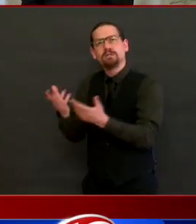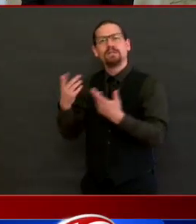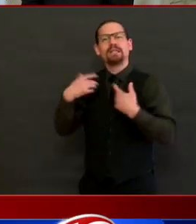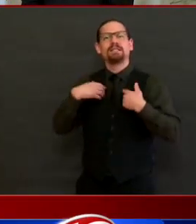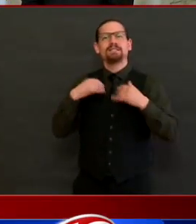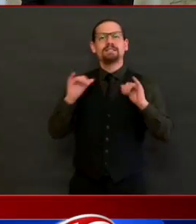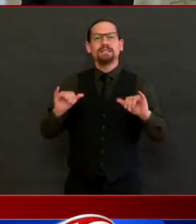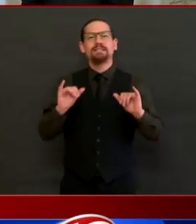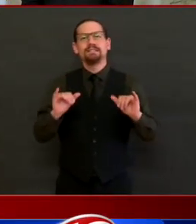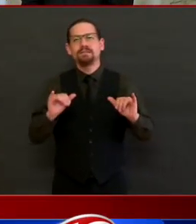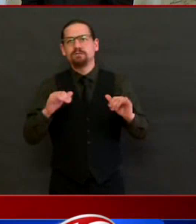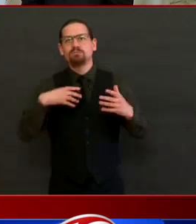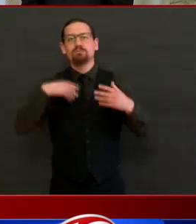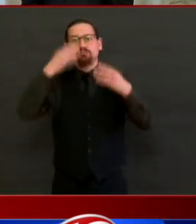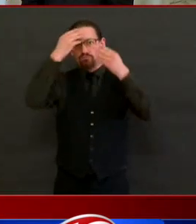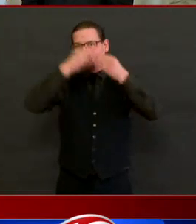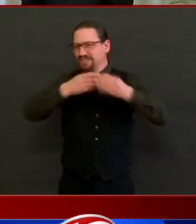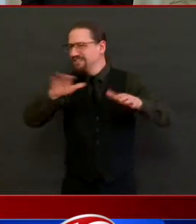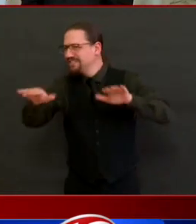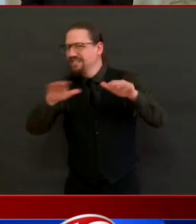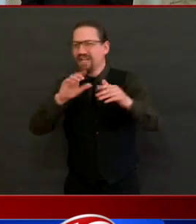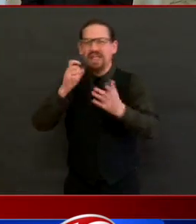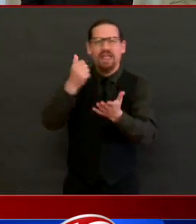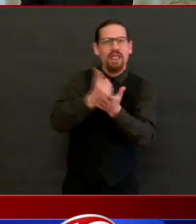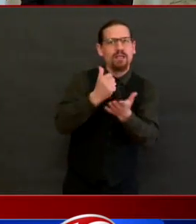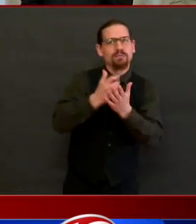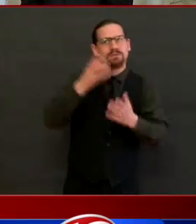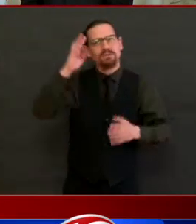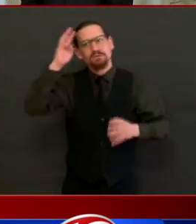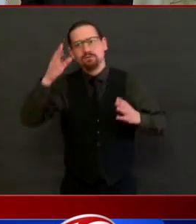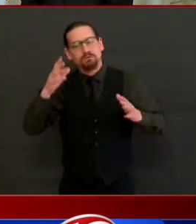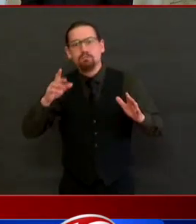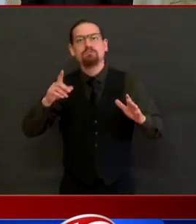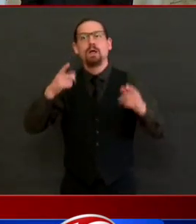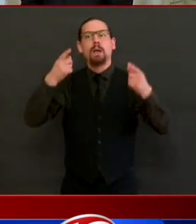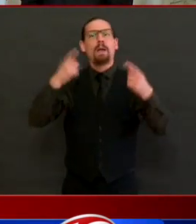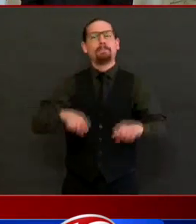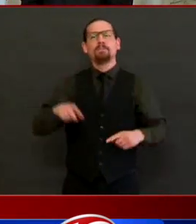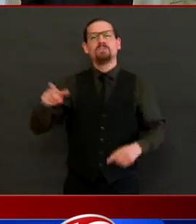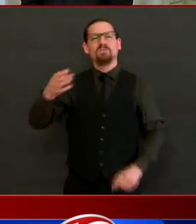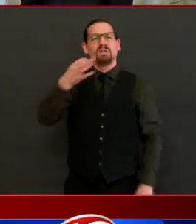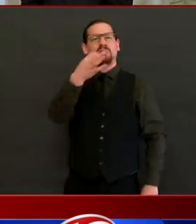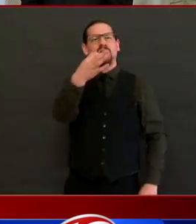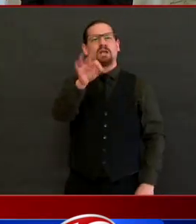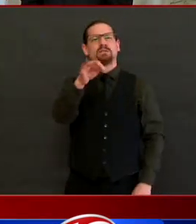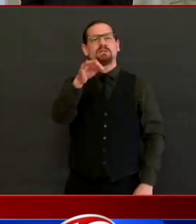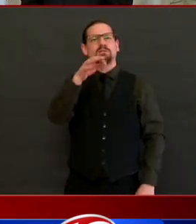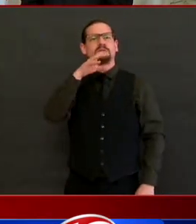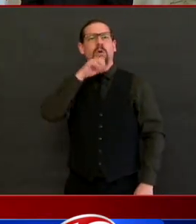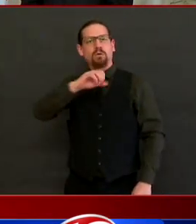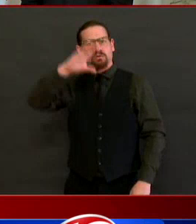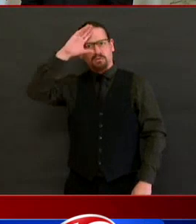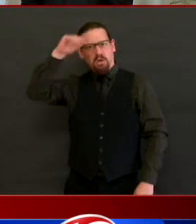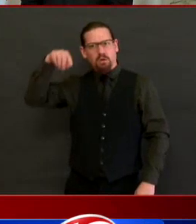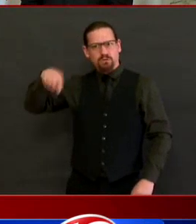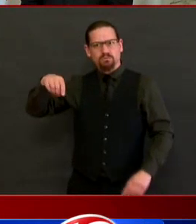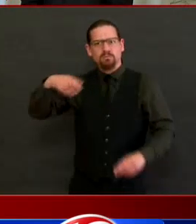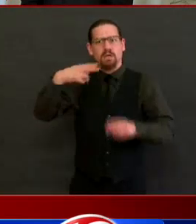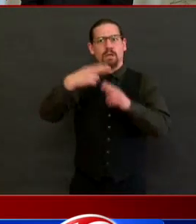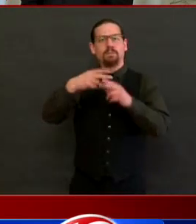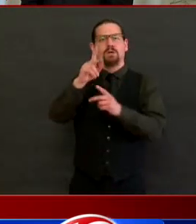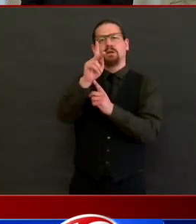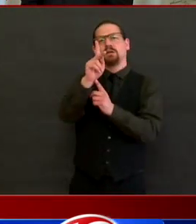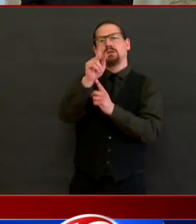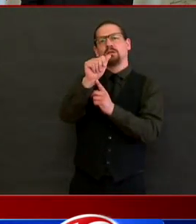a 19-year-old Providence resident, Kaya Sooner, heard us talking about